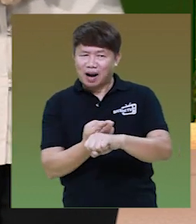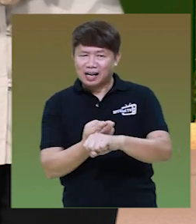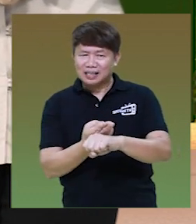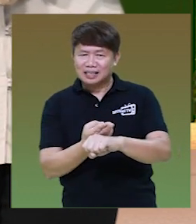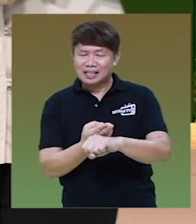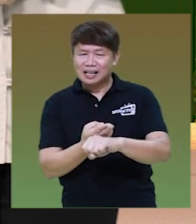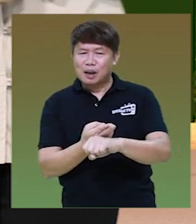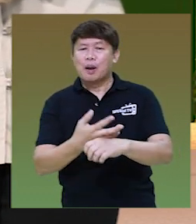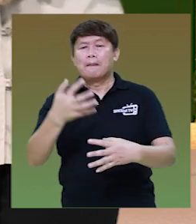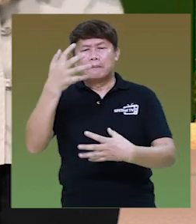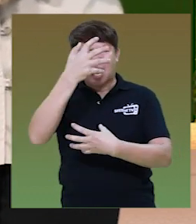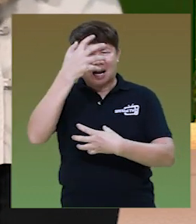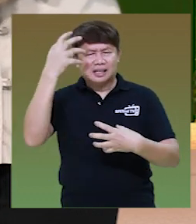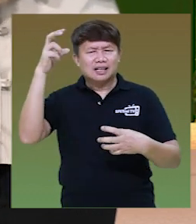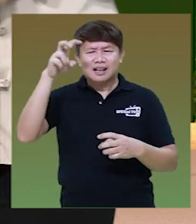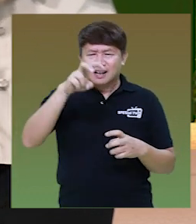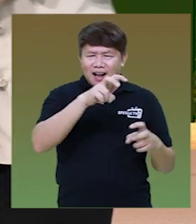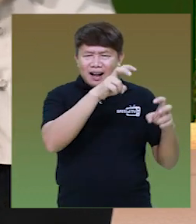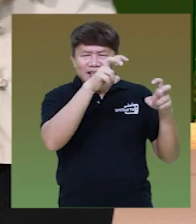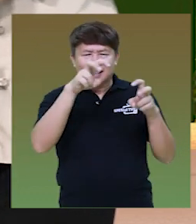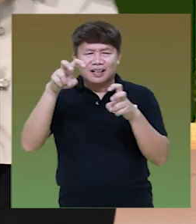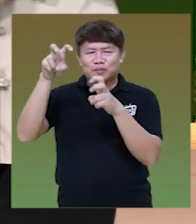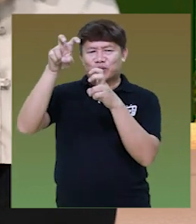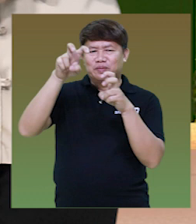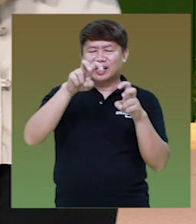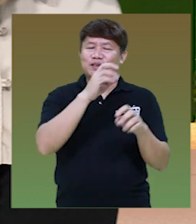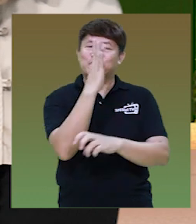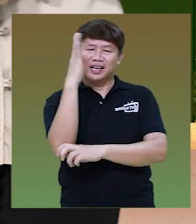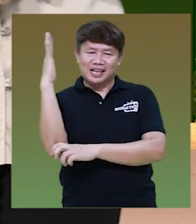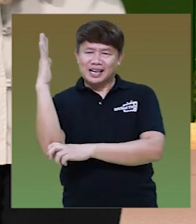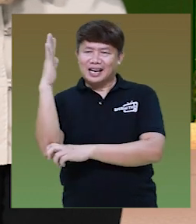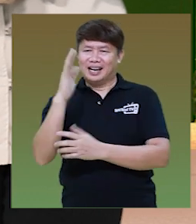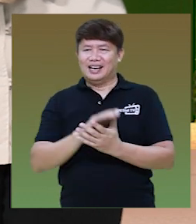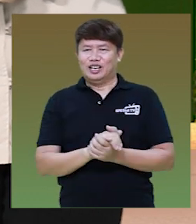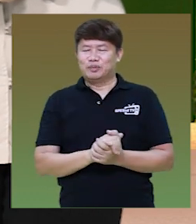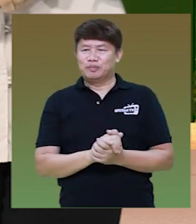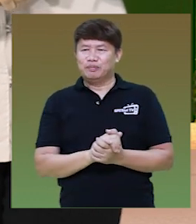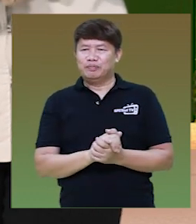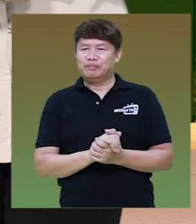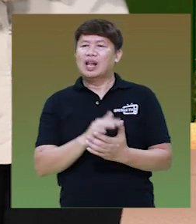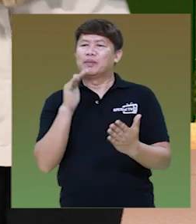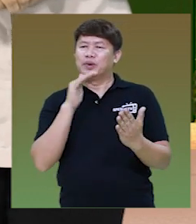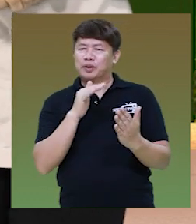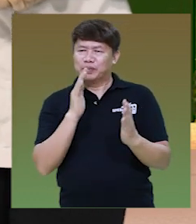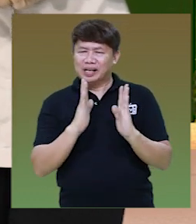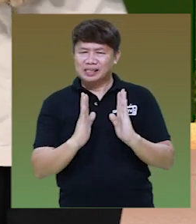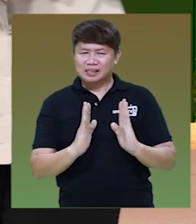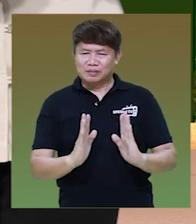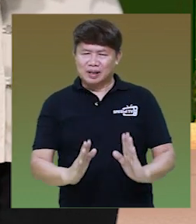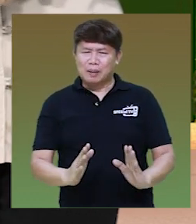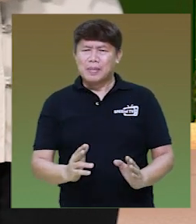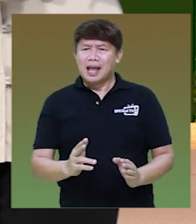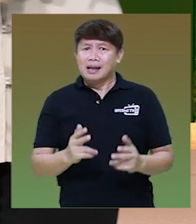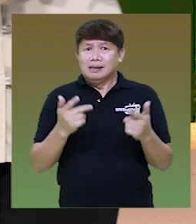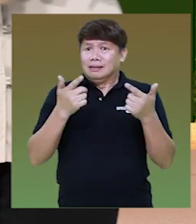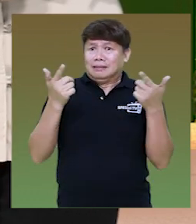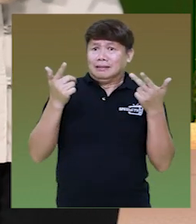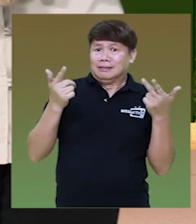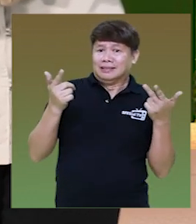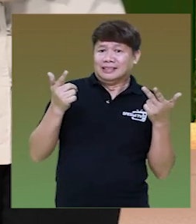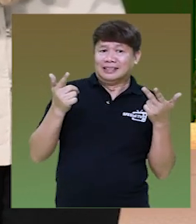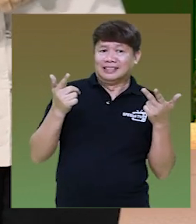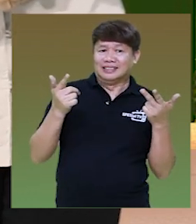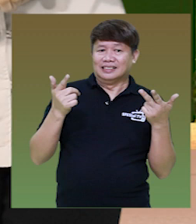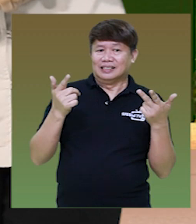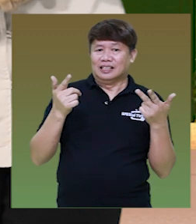the rocks while the monkeys are hanging from the tree. The pupils were amazed at